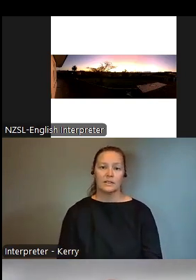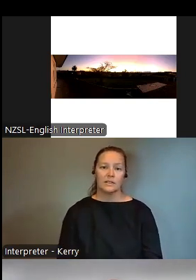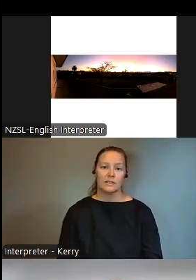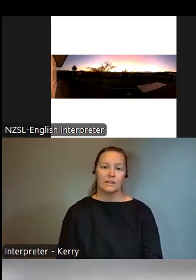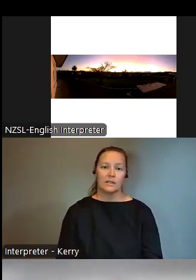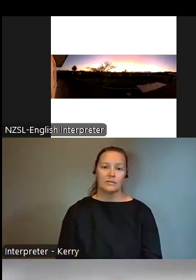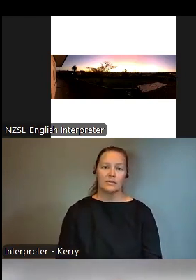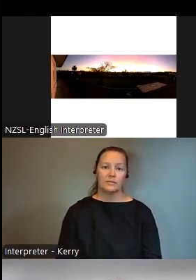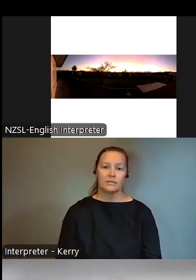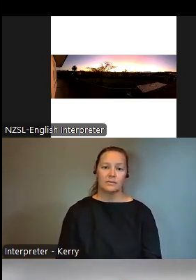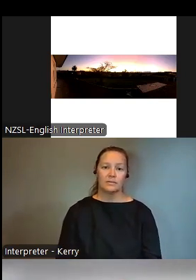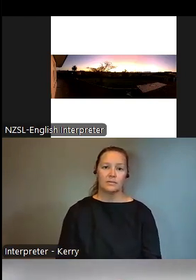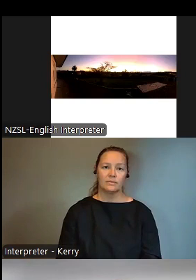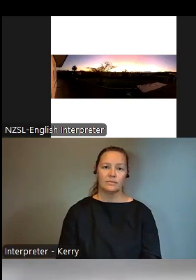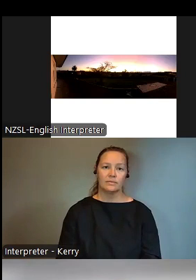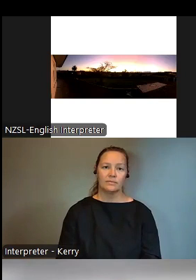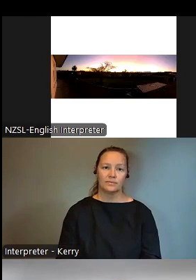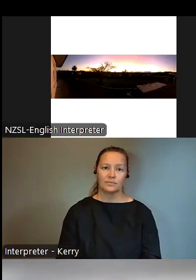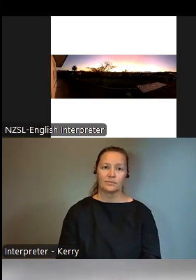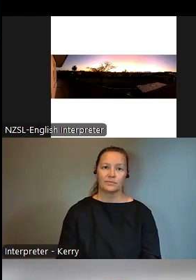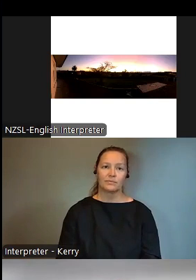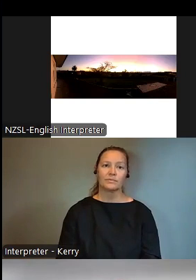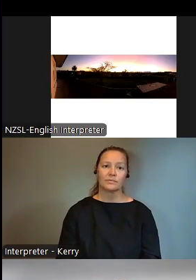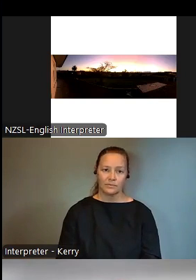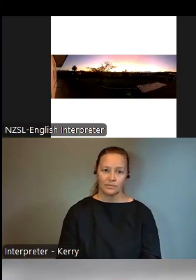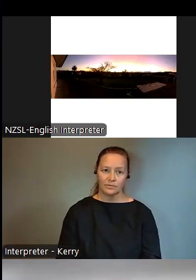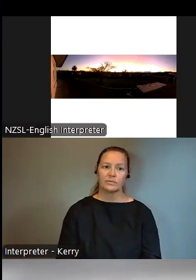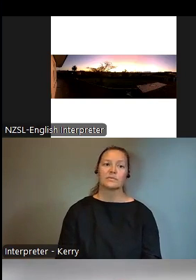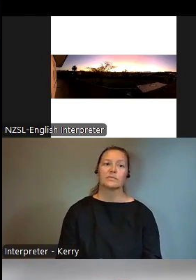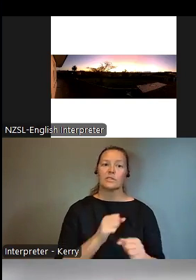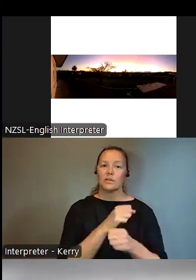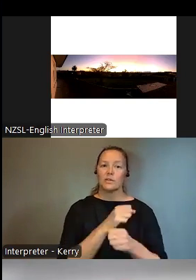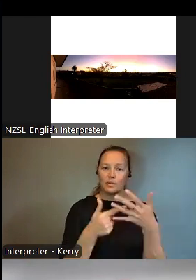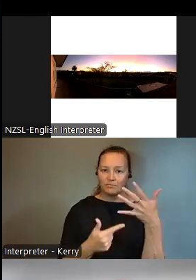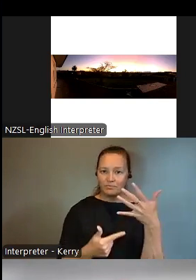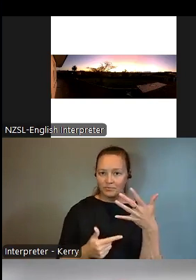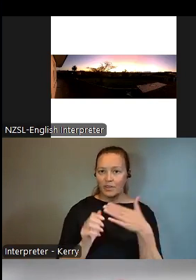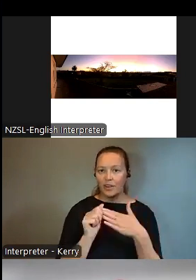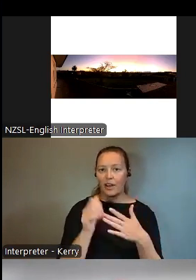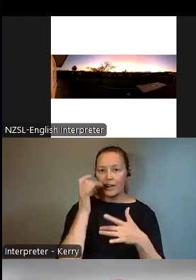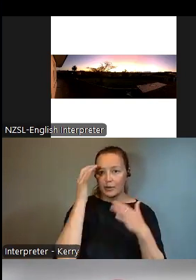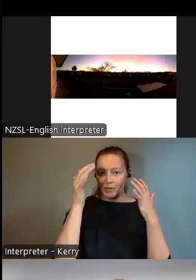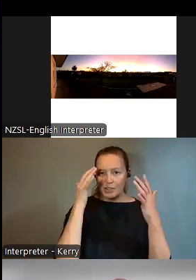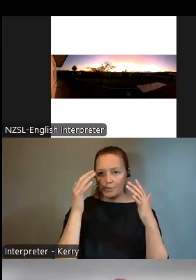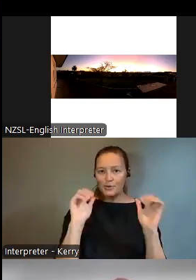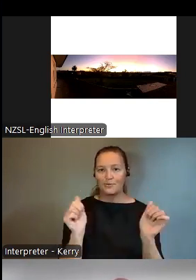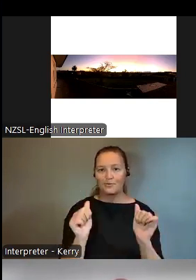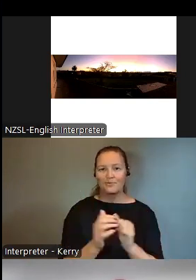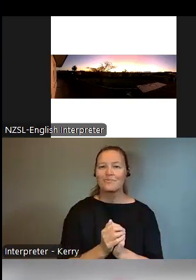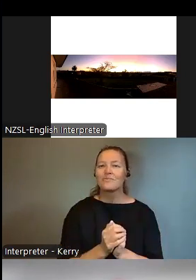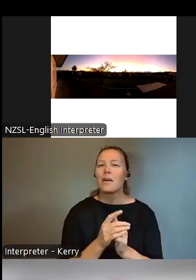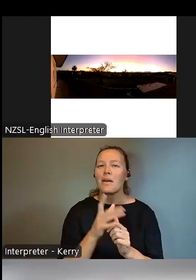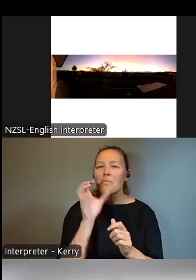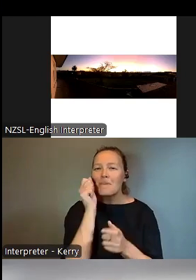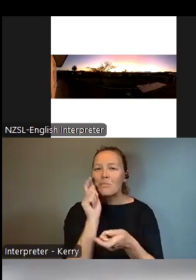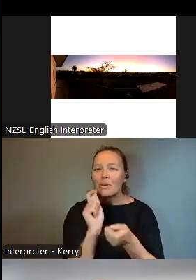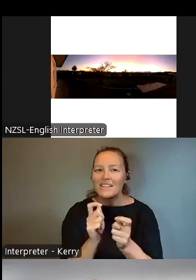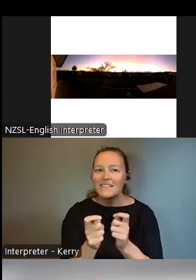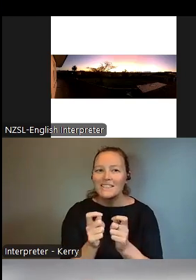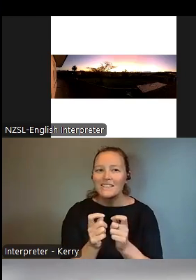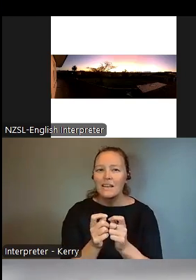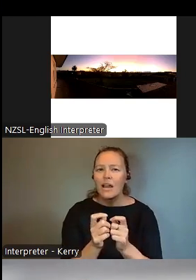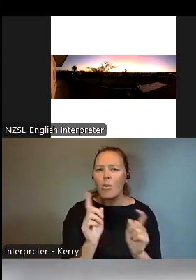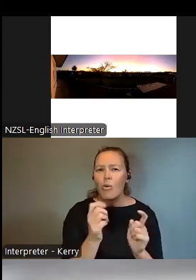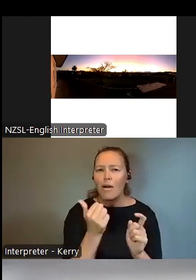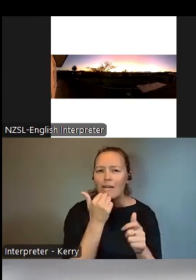So those are the 7 guiding principles. Here's a little memory test for you. What were